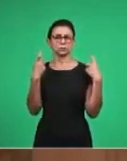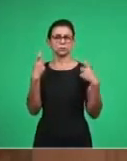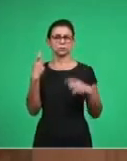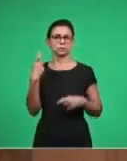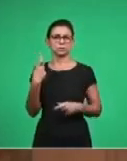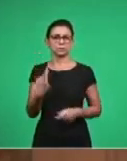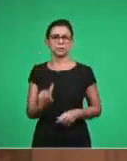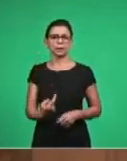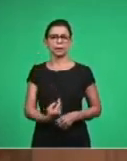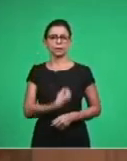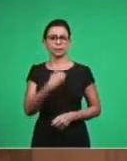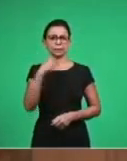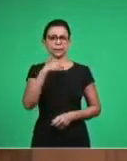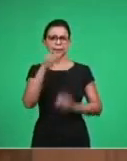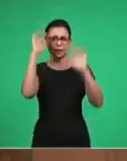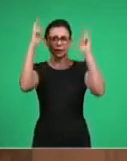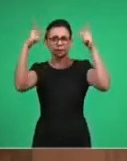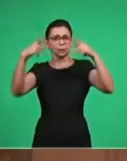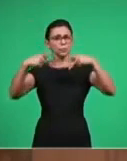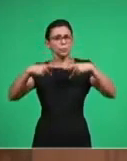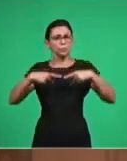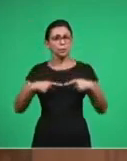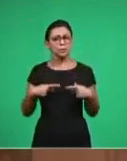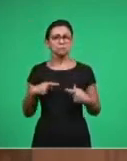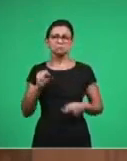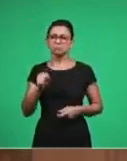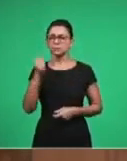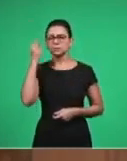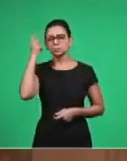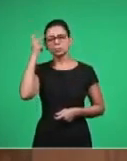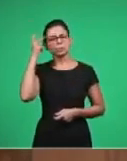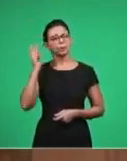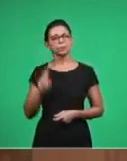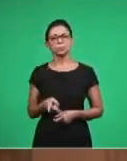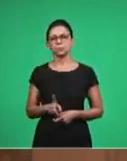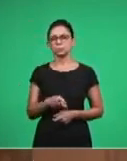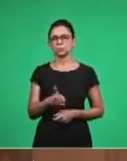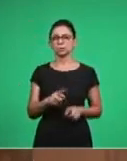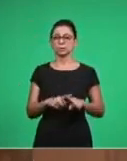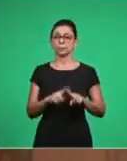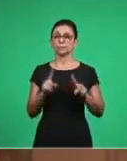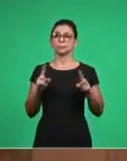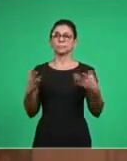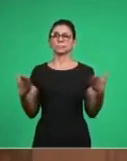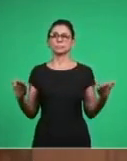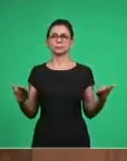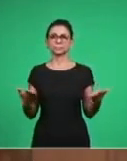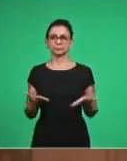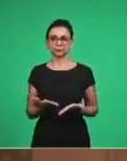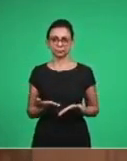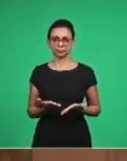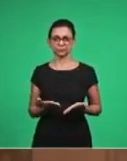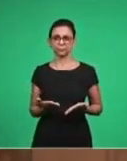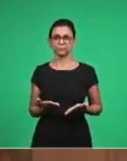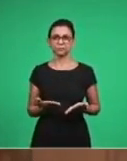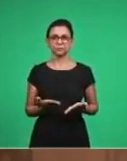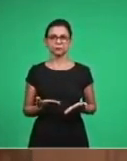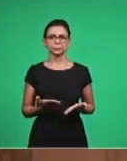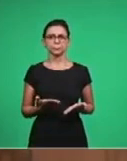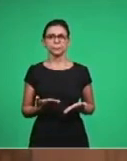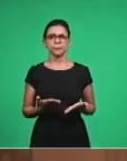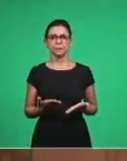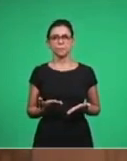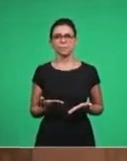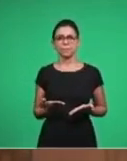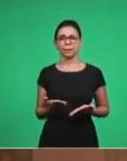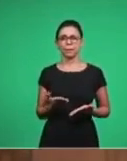his values from this life, they existed, they were very real, but now they are